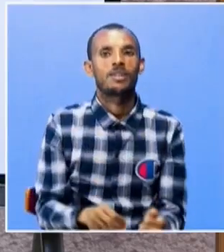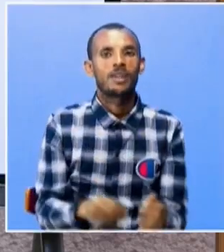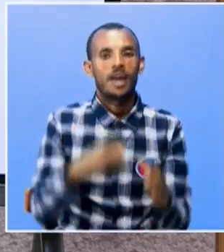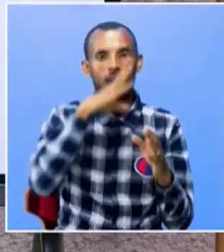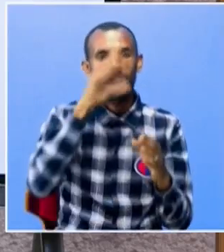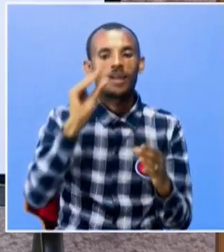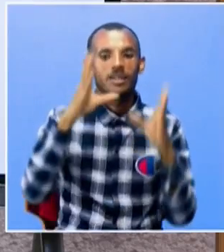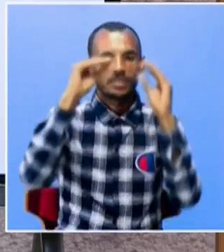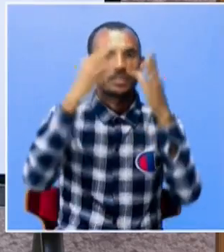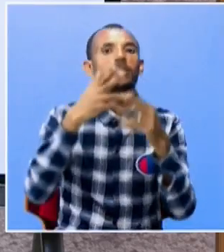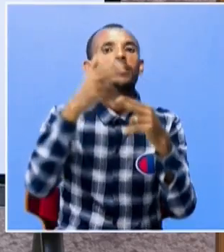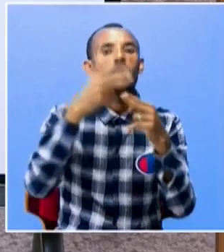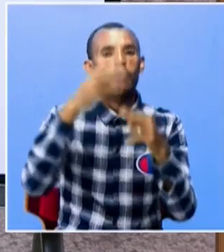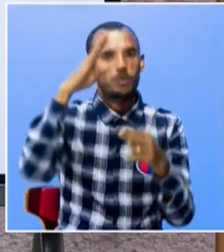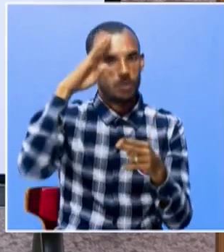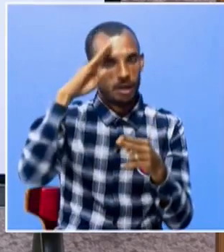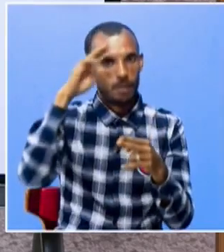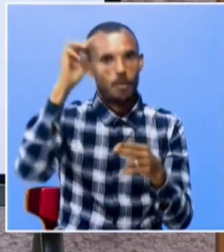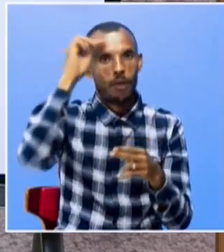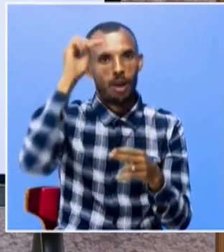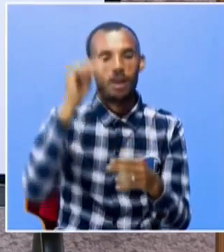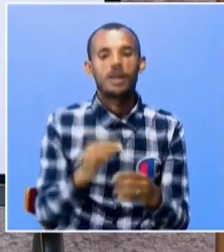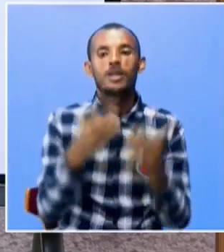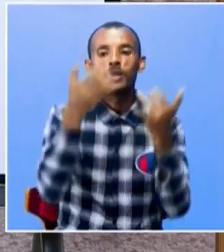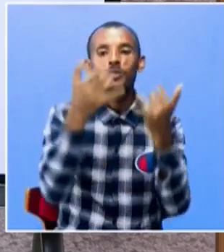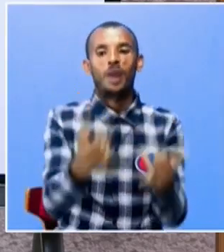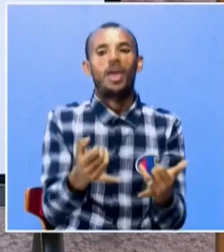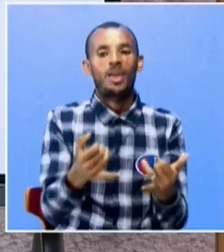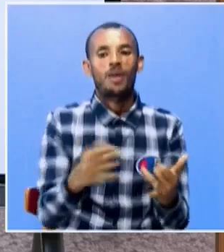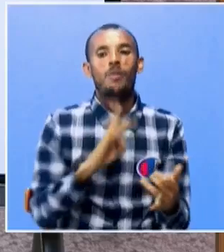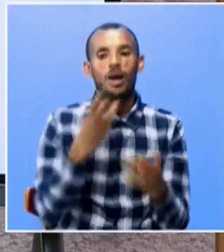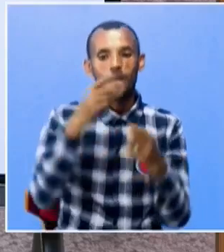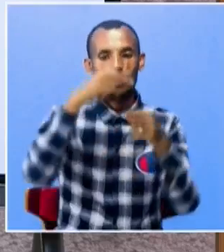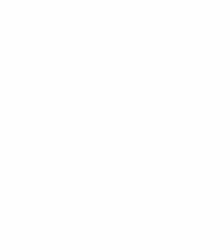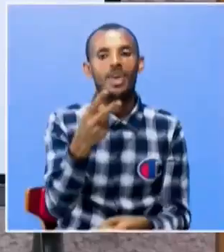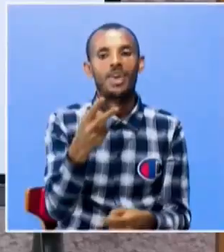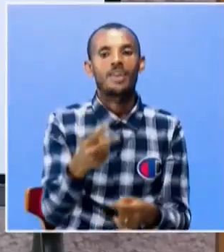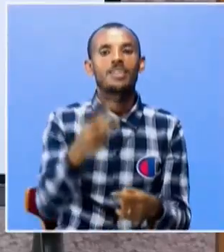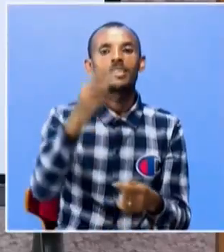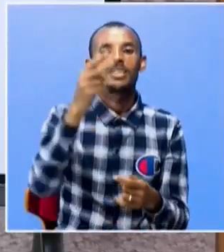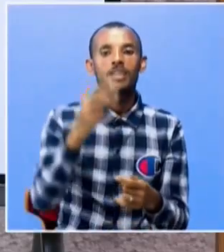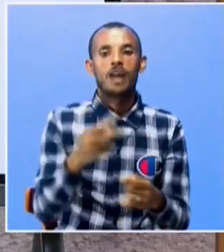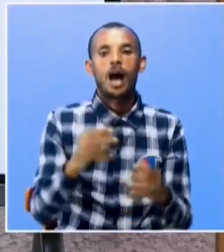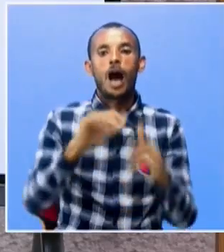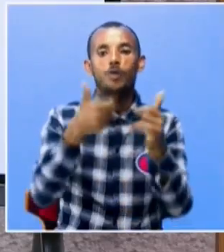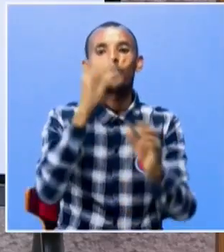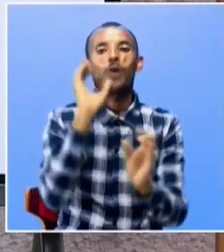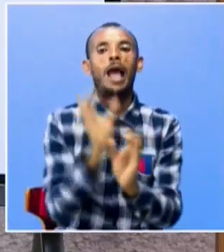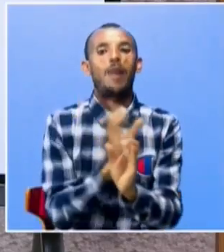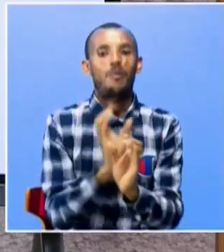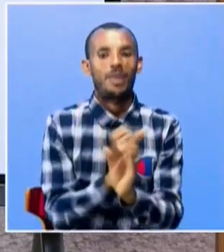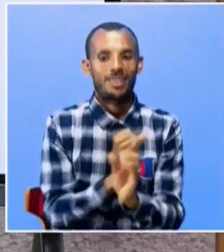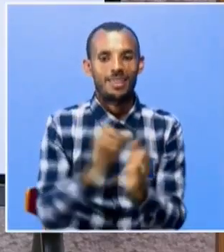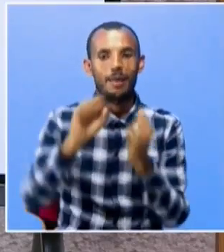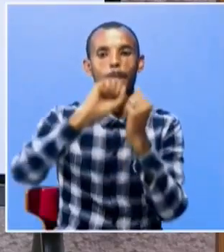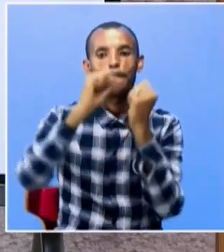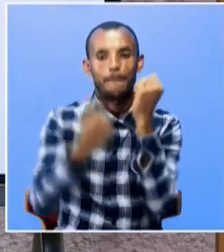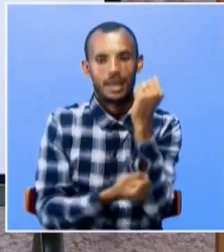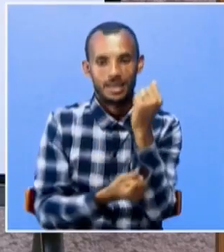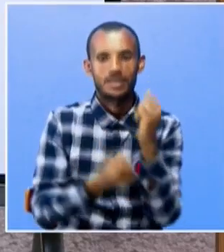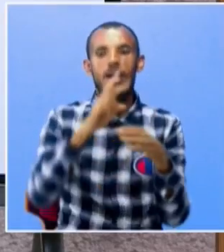And I am Zuna Mekonnen. Today, we are going to see how to calculate base